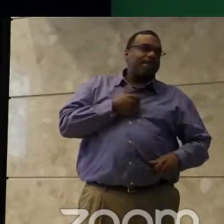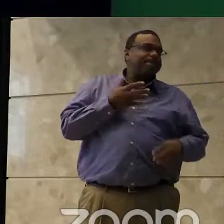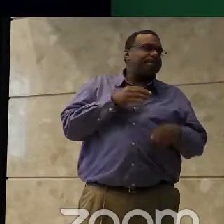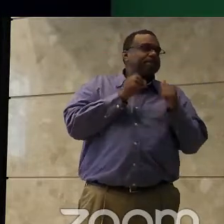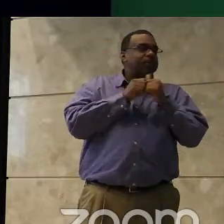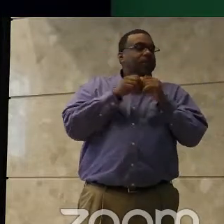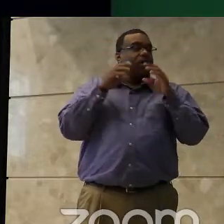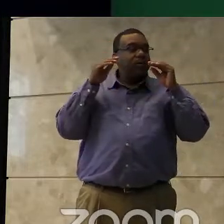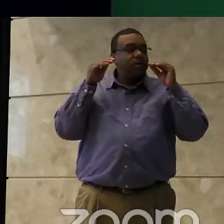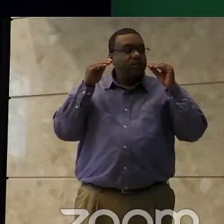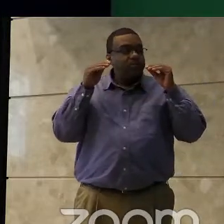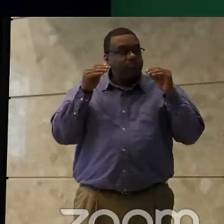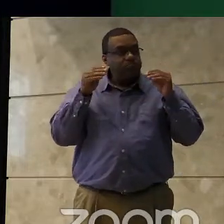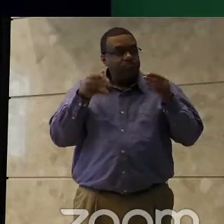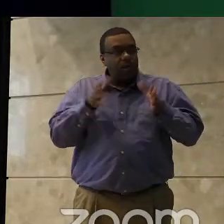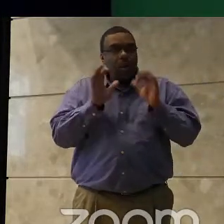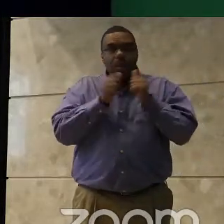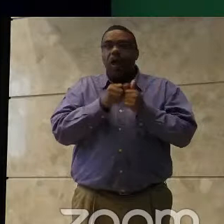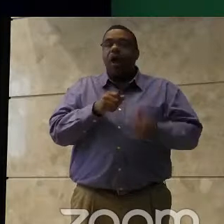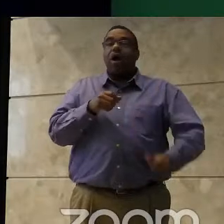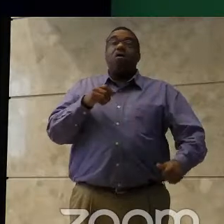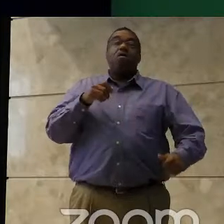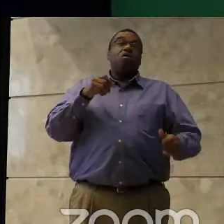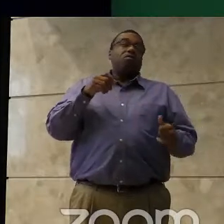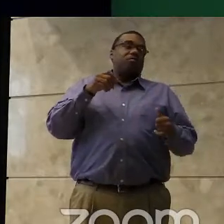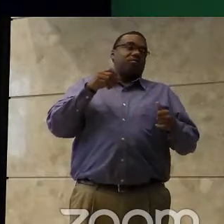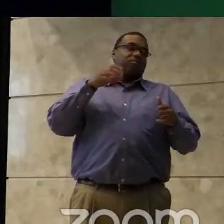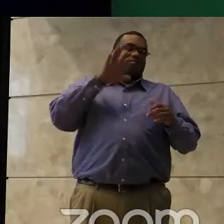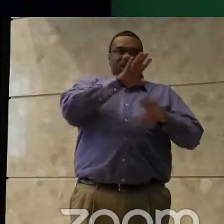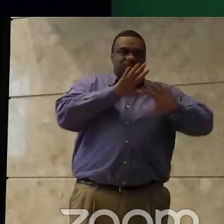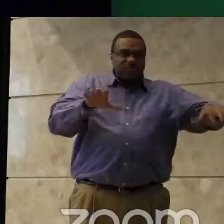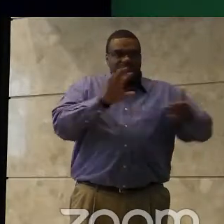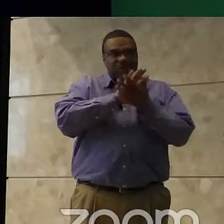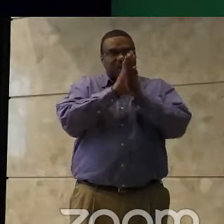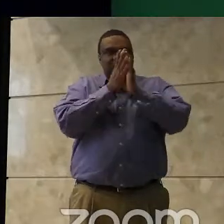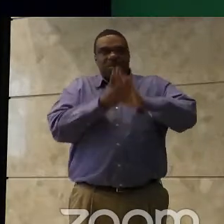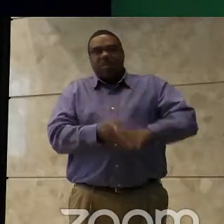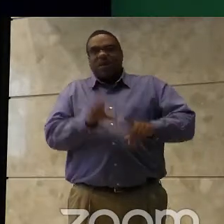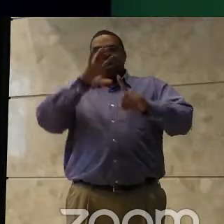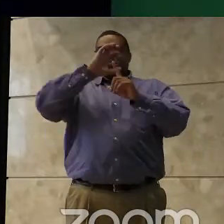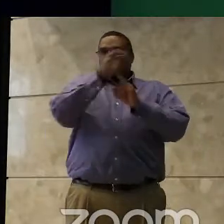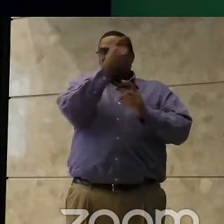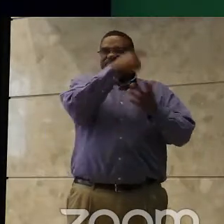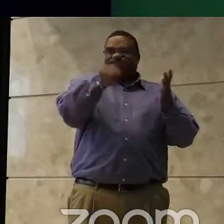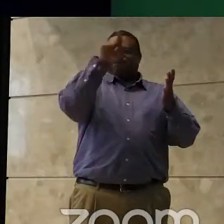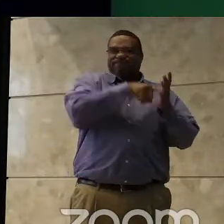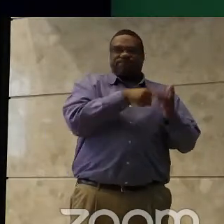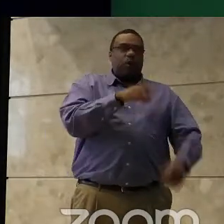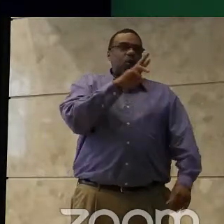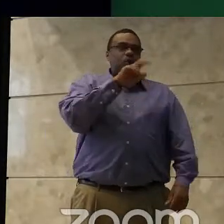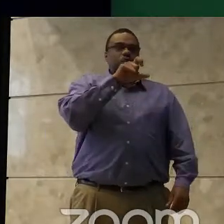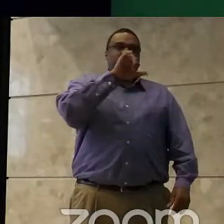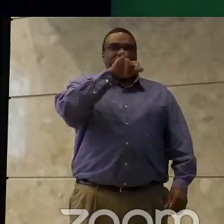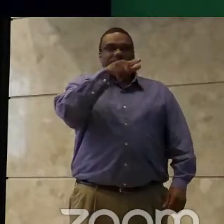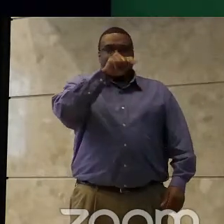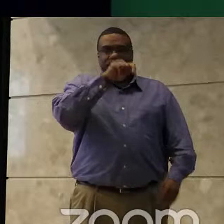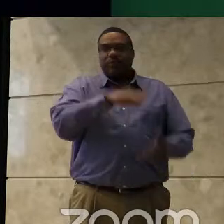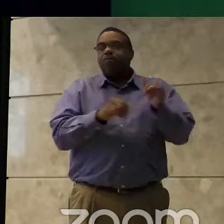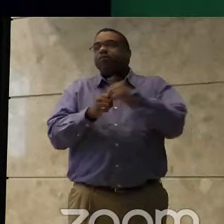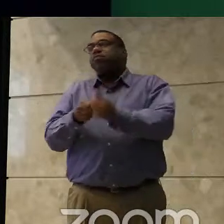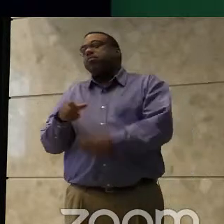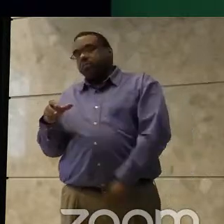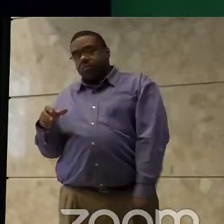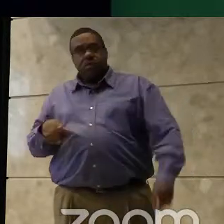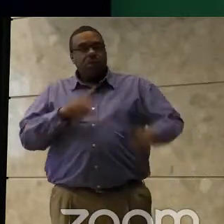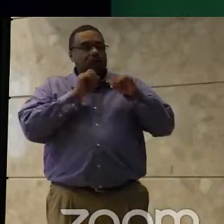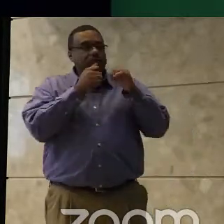teach or allow their children to be racist? It's such a powerful question. First of all, there were some Blacks and some women